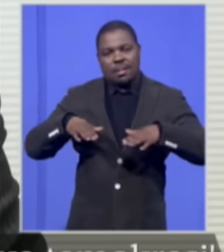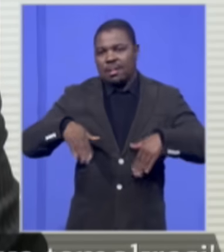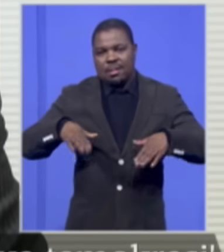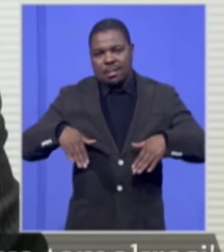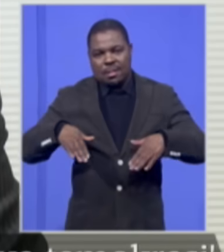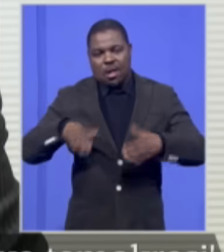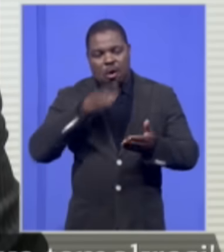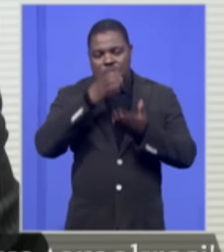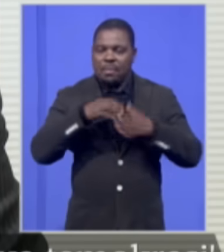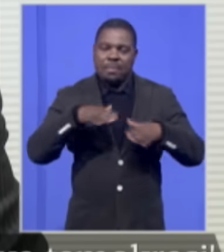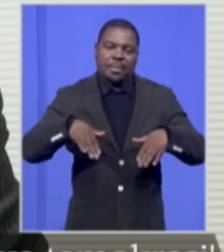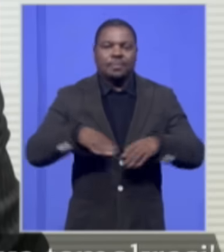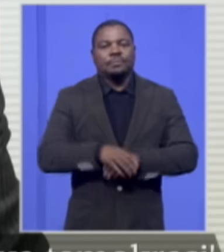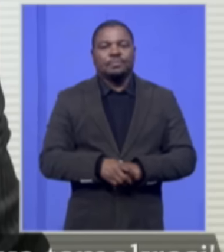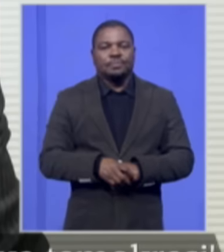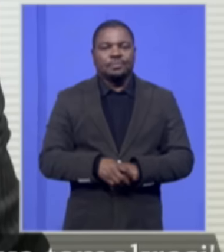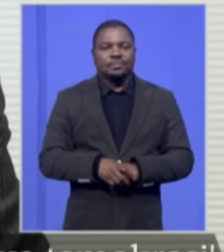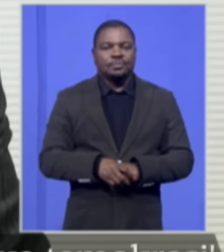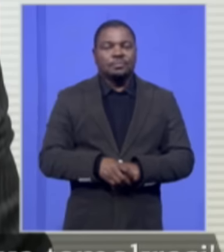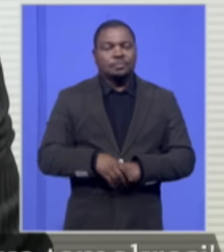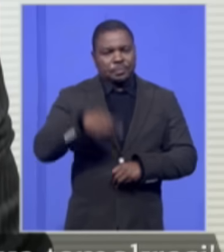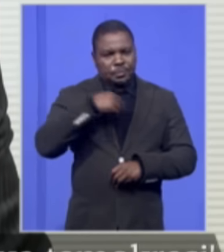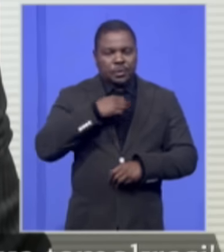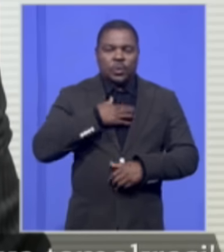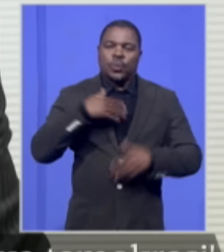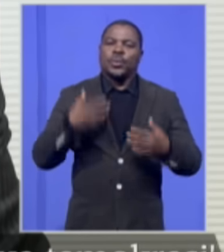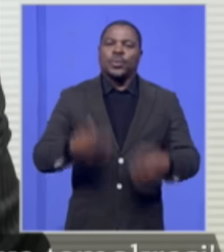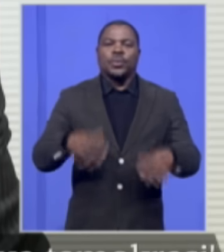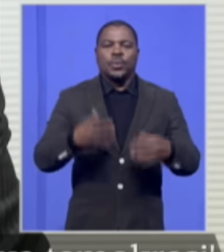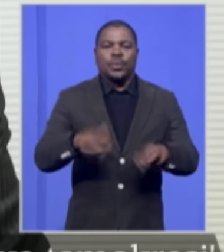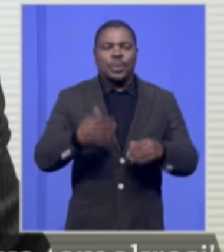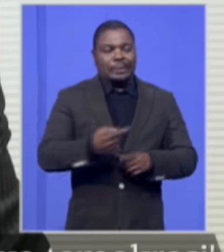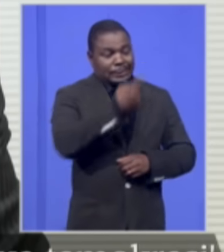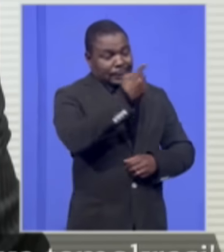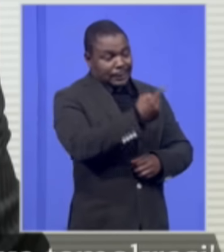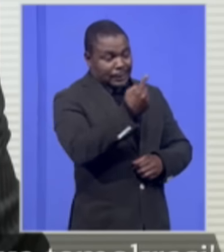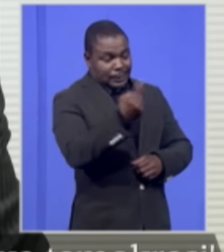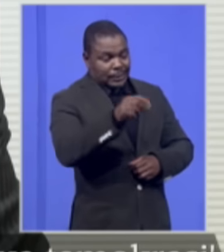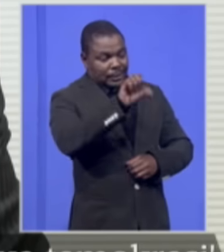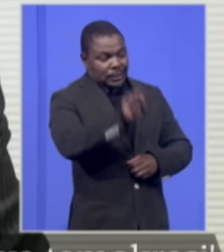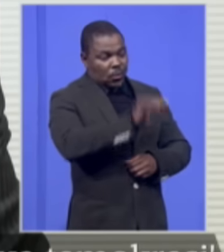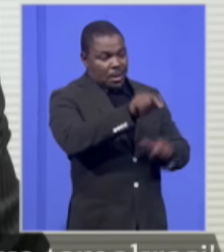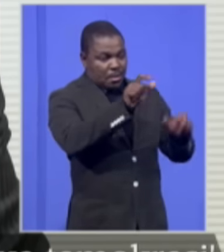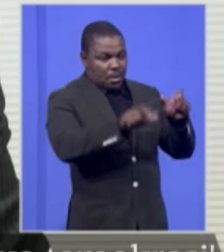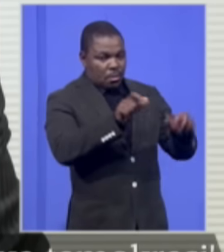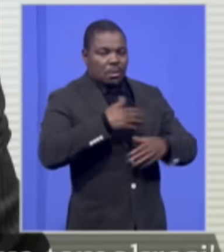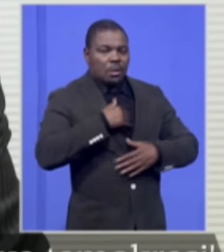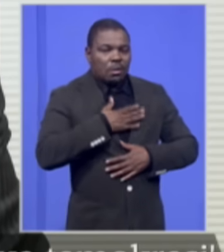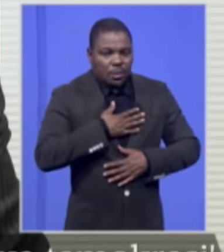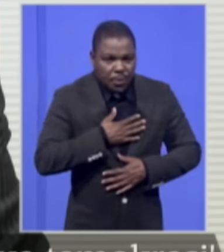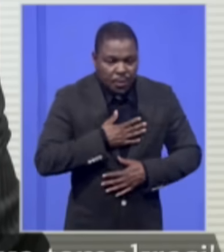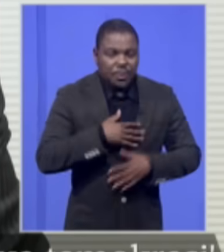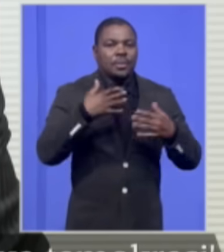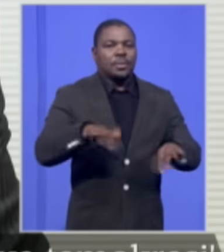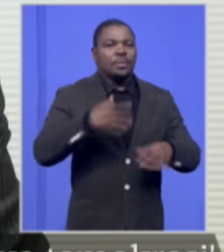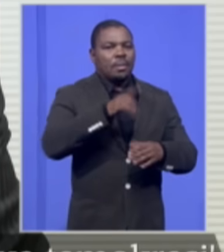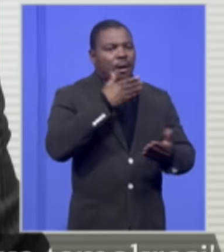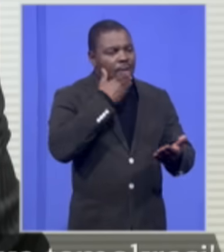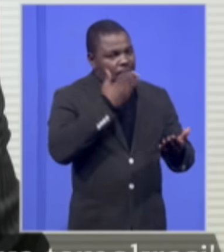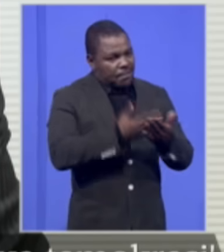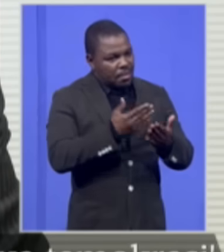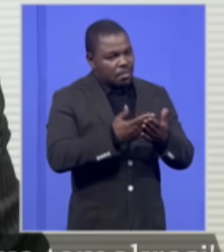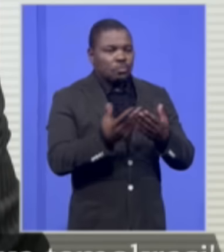his availability. I am grateful to each of these South African patriots who have made themselves